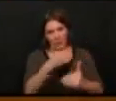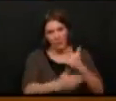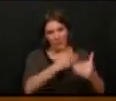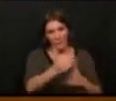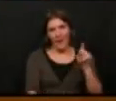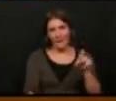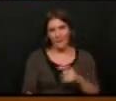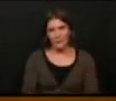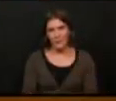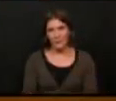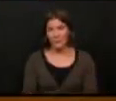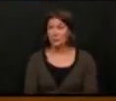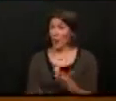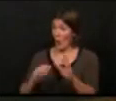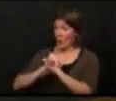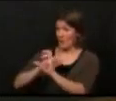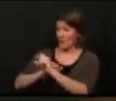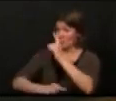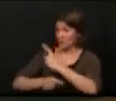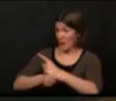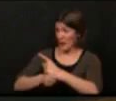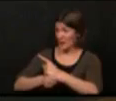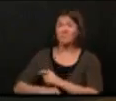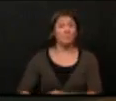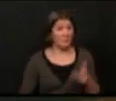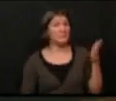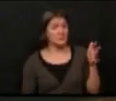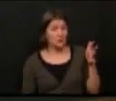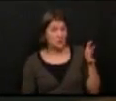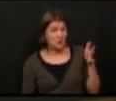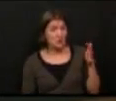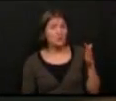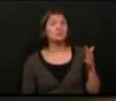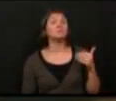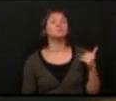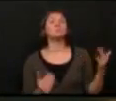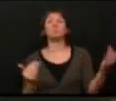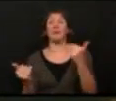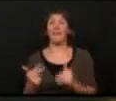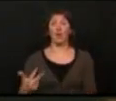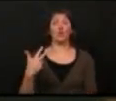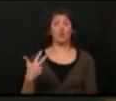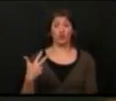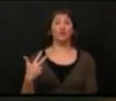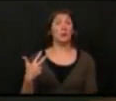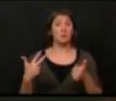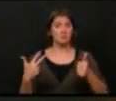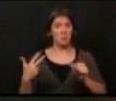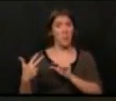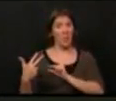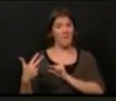process. So we've already advertised? Yes, we have. We have three people lined up? Yes, sir.